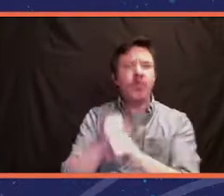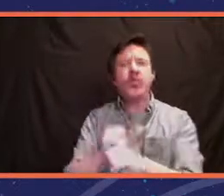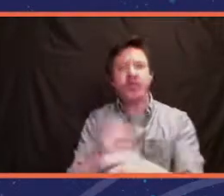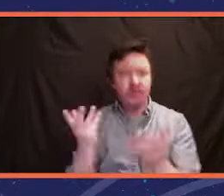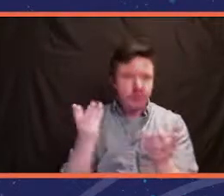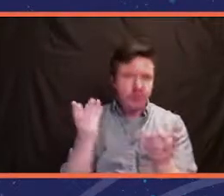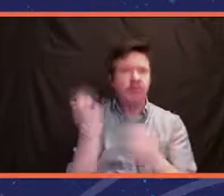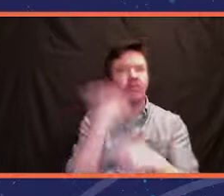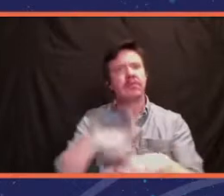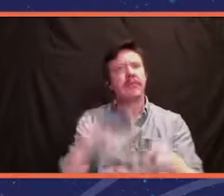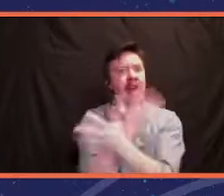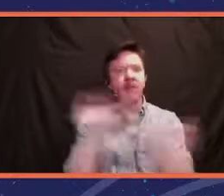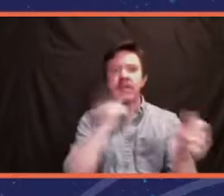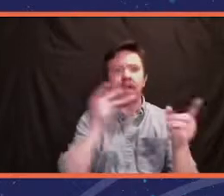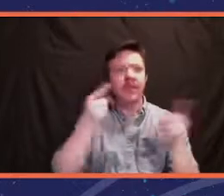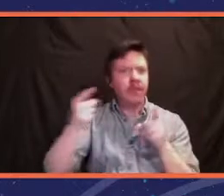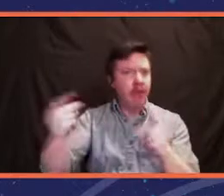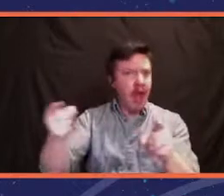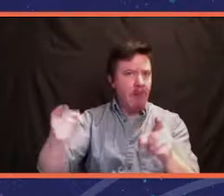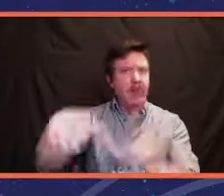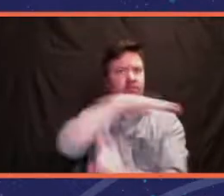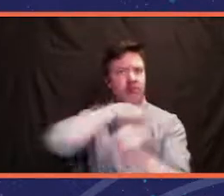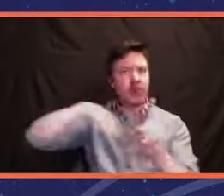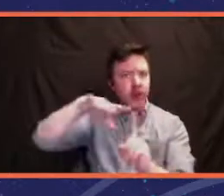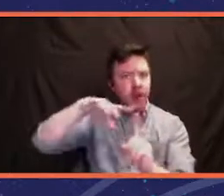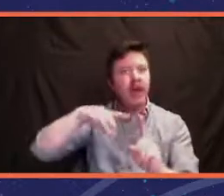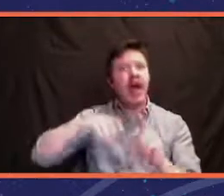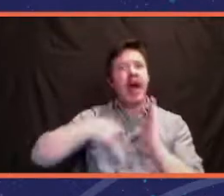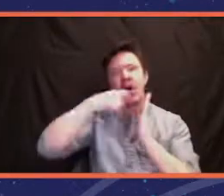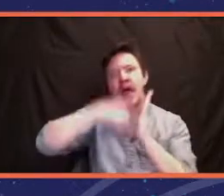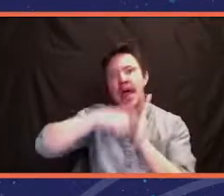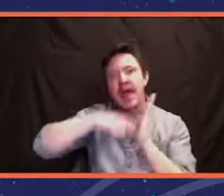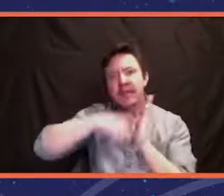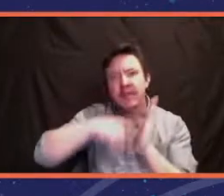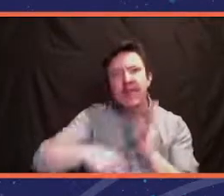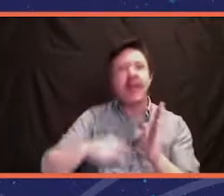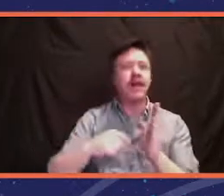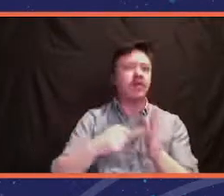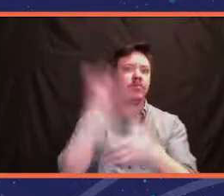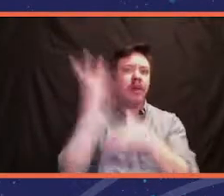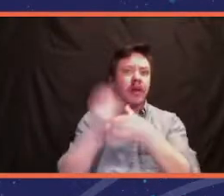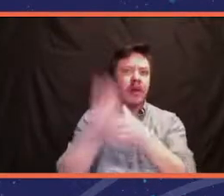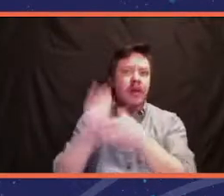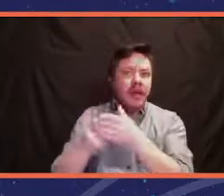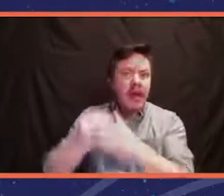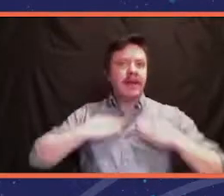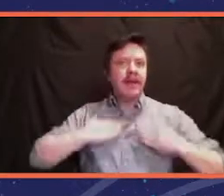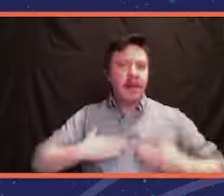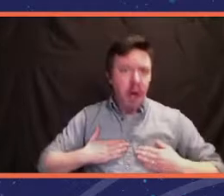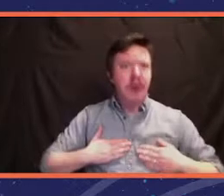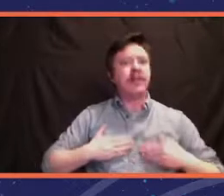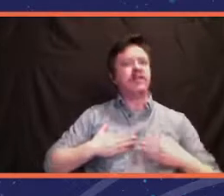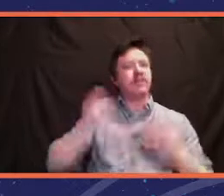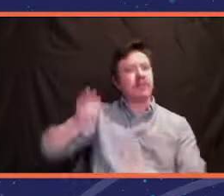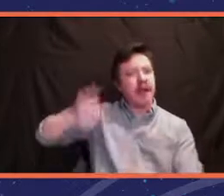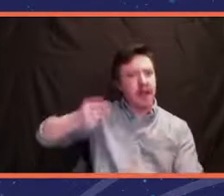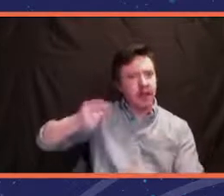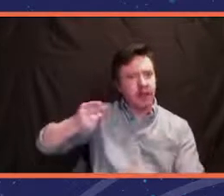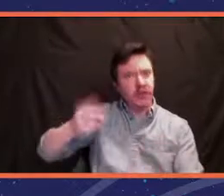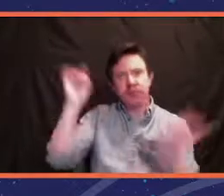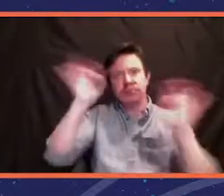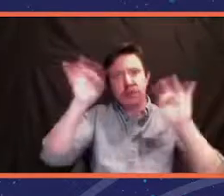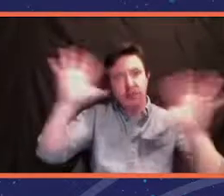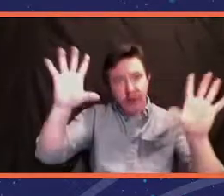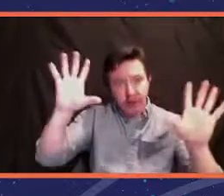going on in terms of like how they're excavating the atrocities that have happened in the past and how that impacts today. Like the United